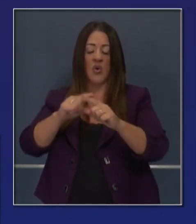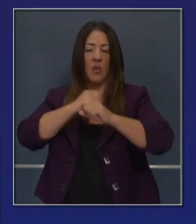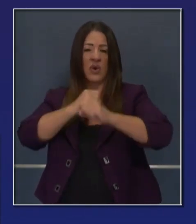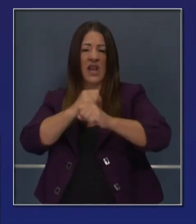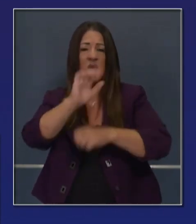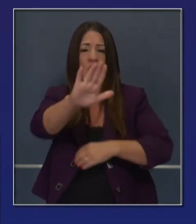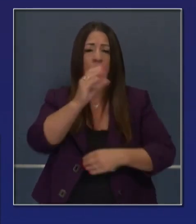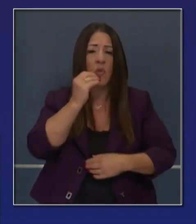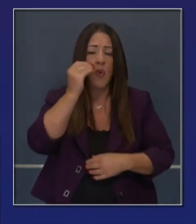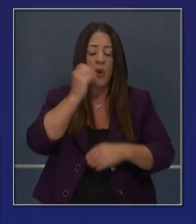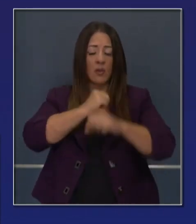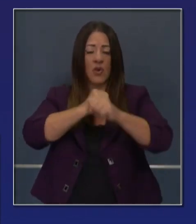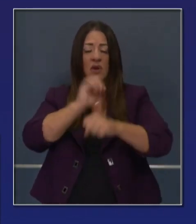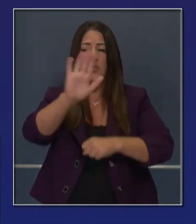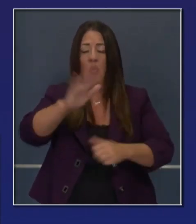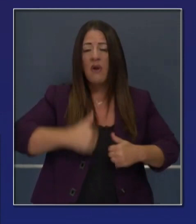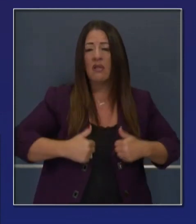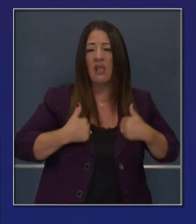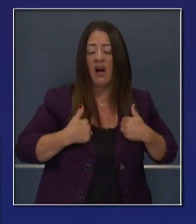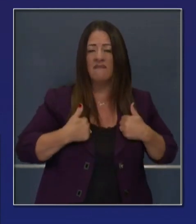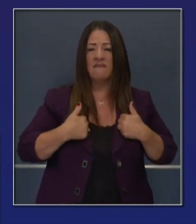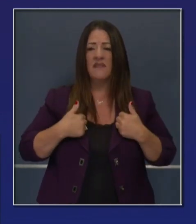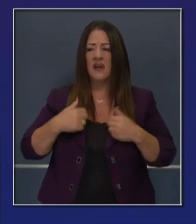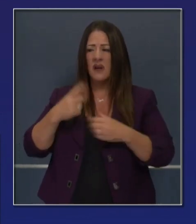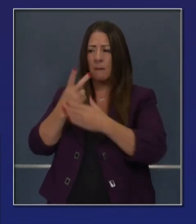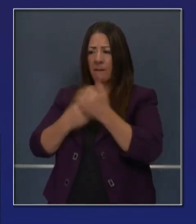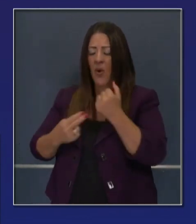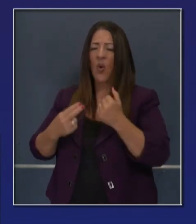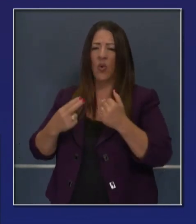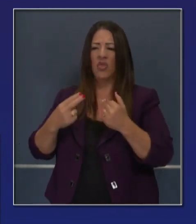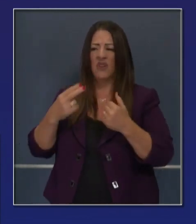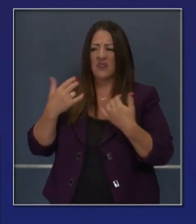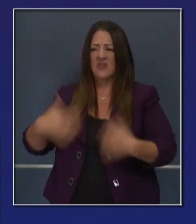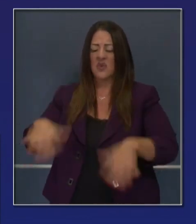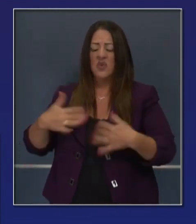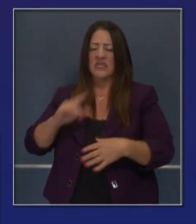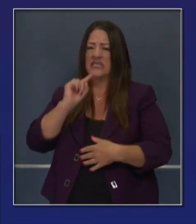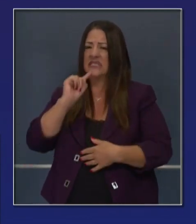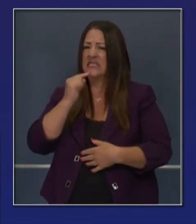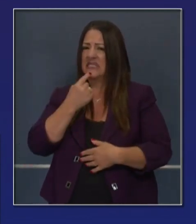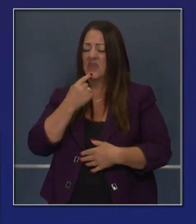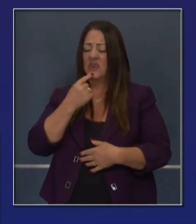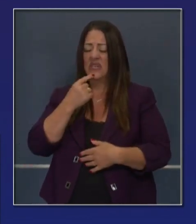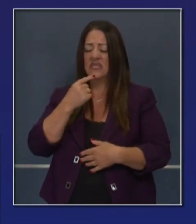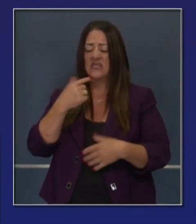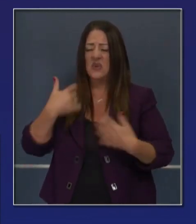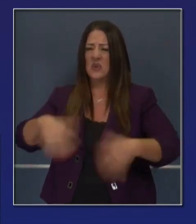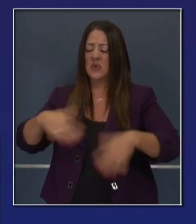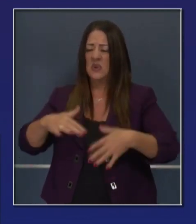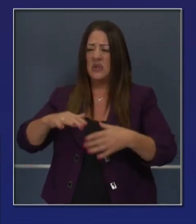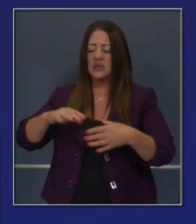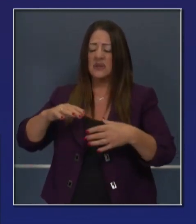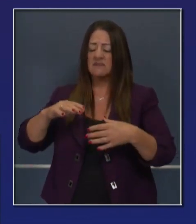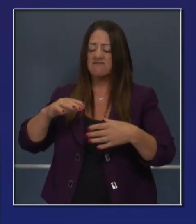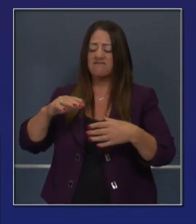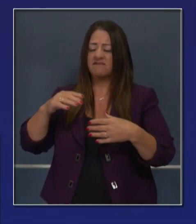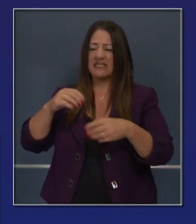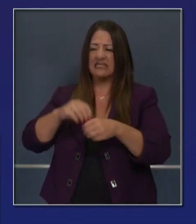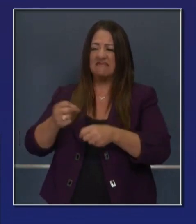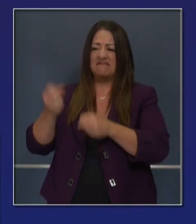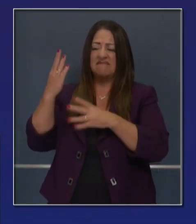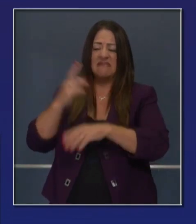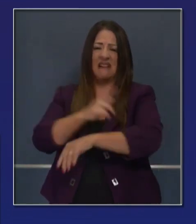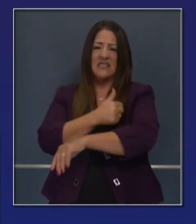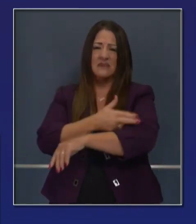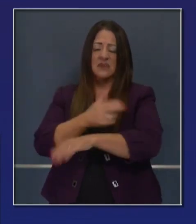your lives. They succumb to rather serious and critical injuries. And so again, hearts go out, and we're giving